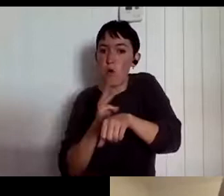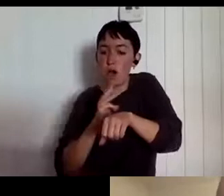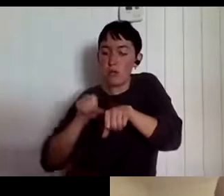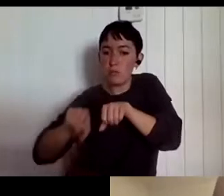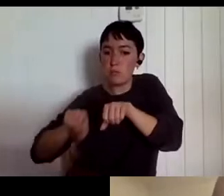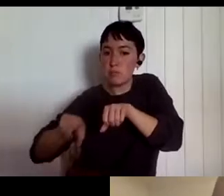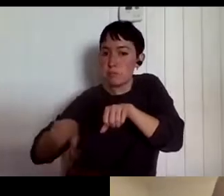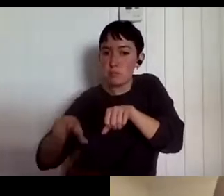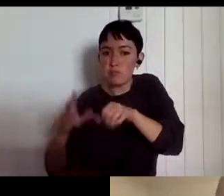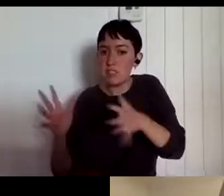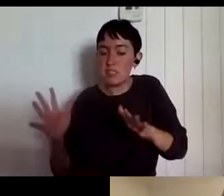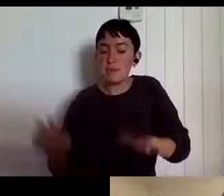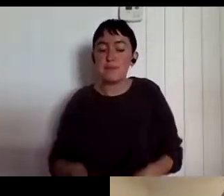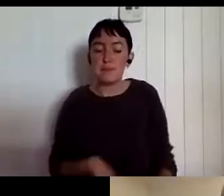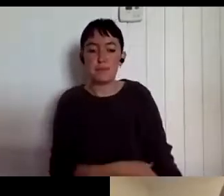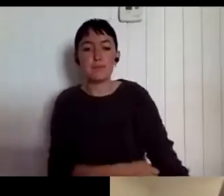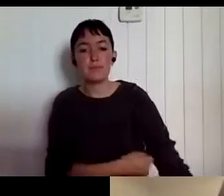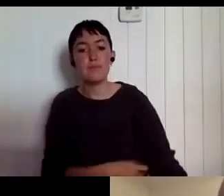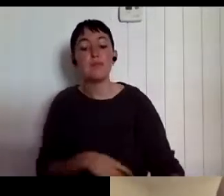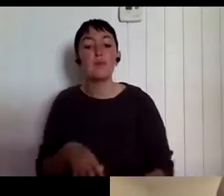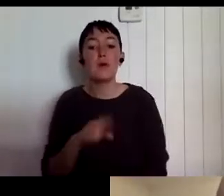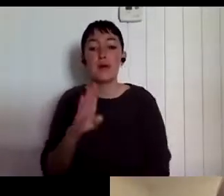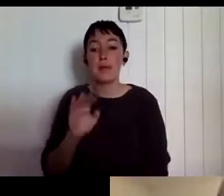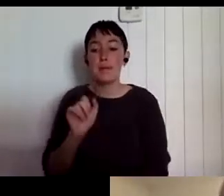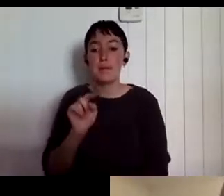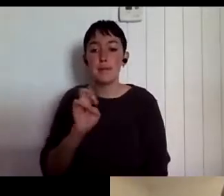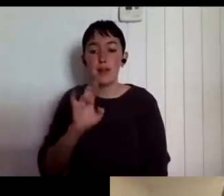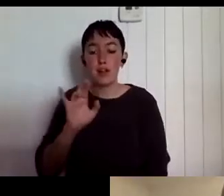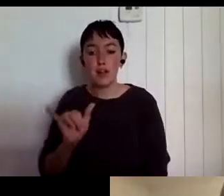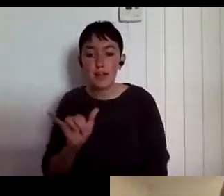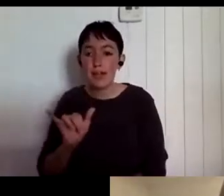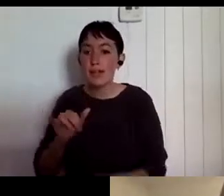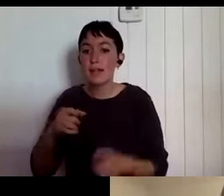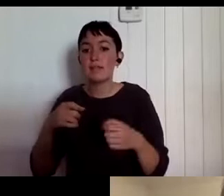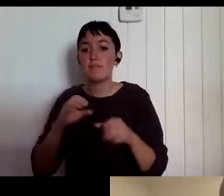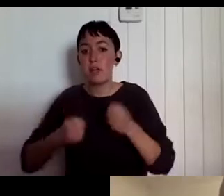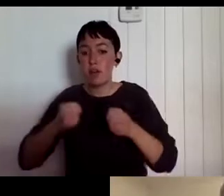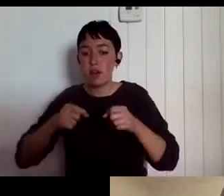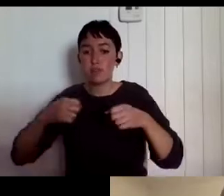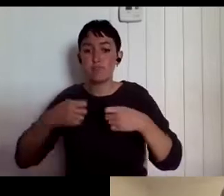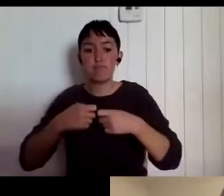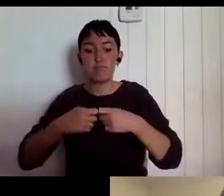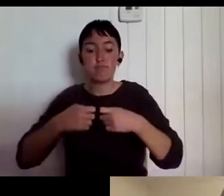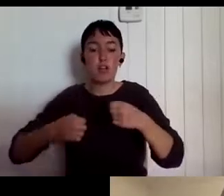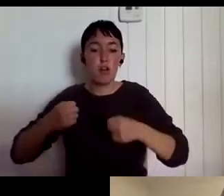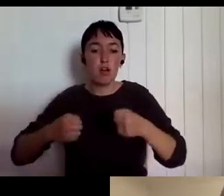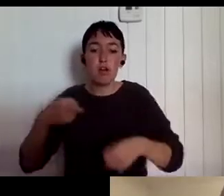in terms of a battery power car, you would just charge your, it would be very similar to if you're charging any electronic.